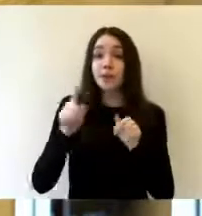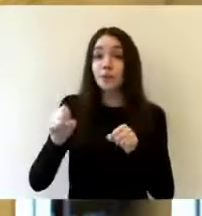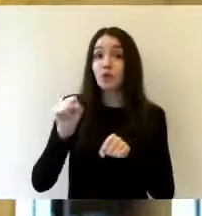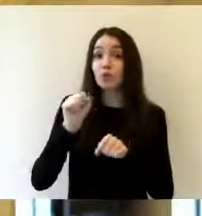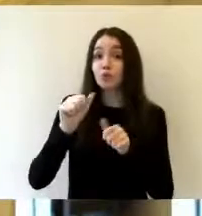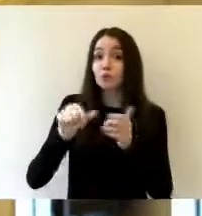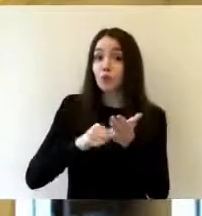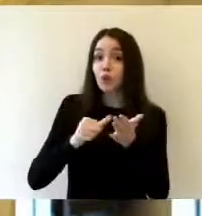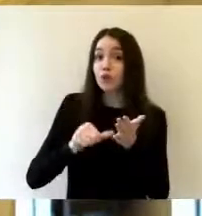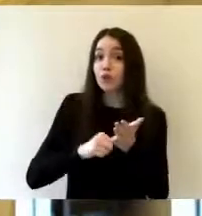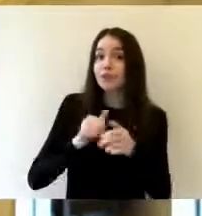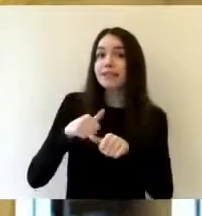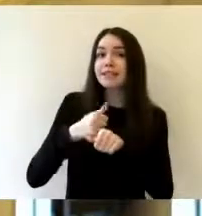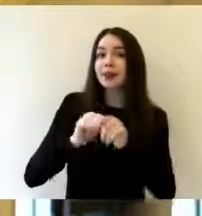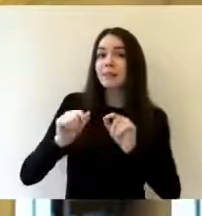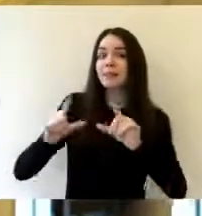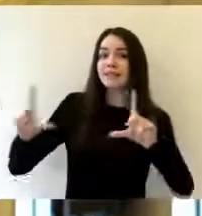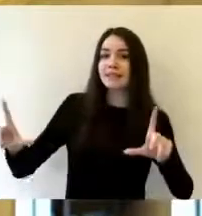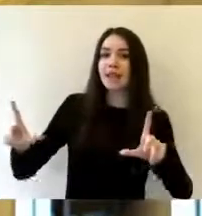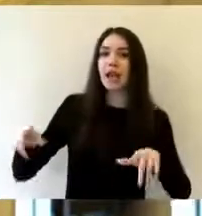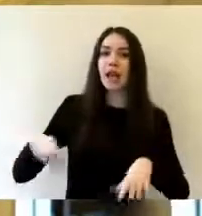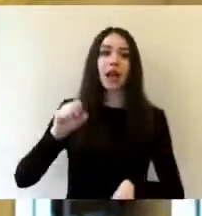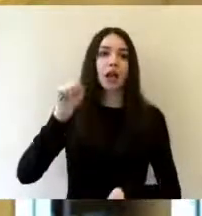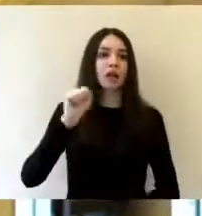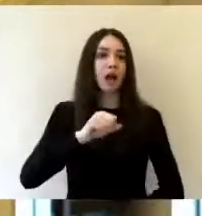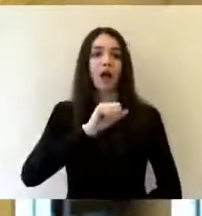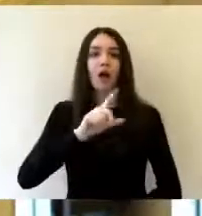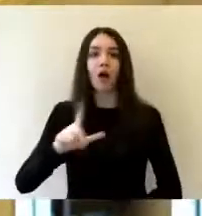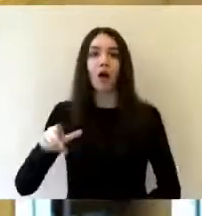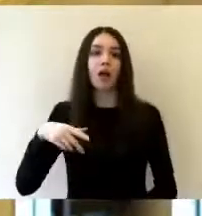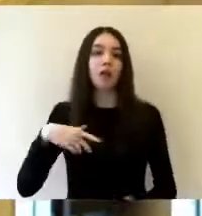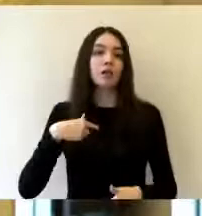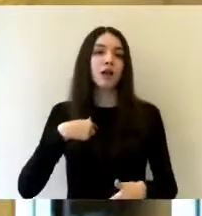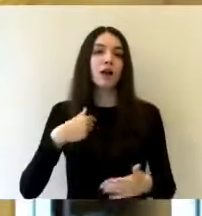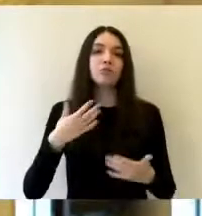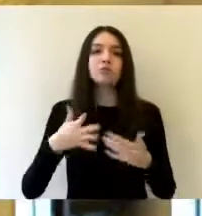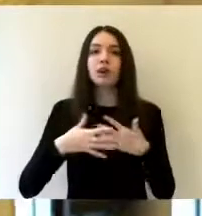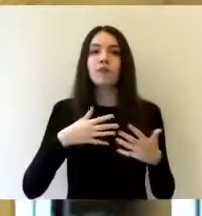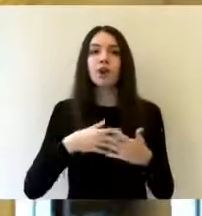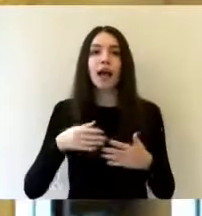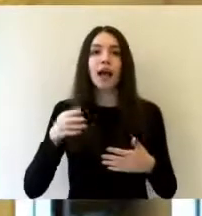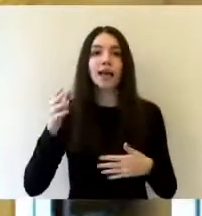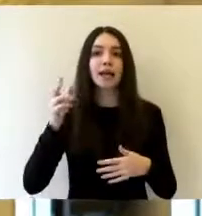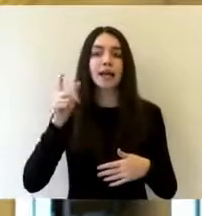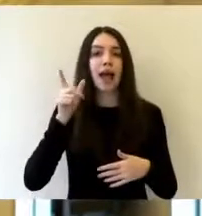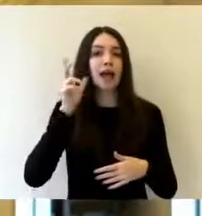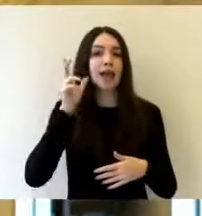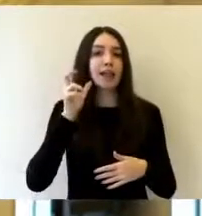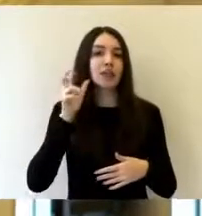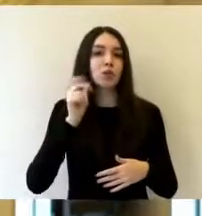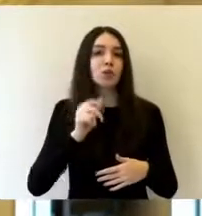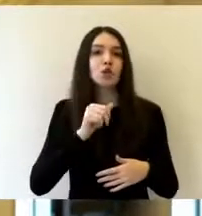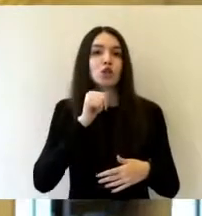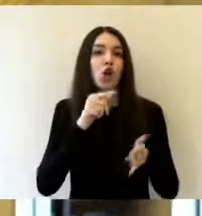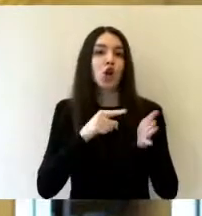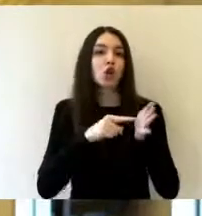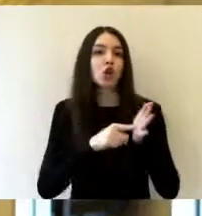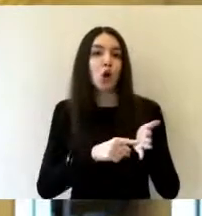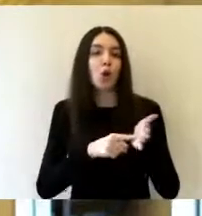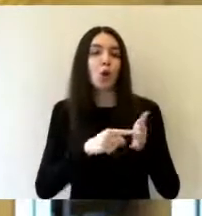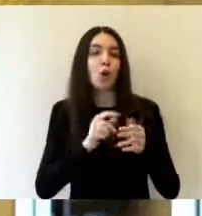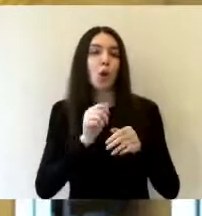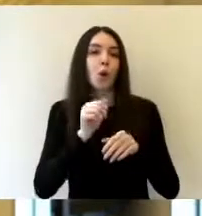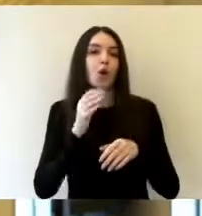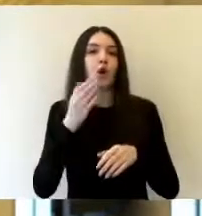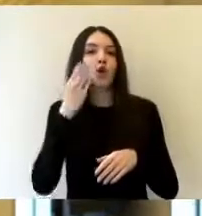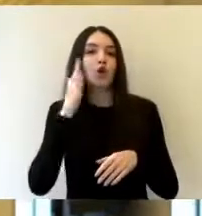us. All of the above. Whatever I listen to, it's not what they show in the movies when there's like a stone sculptor at work